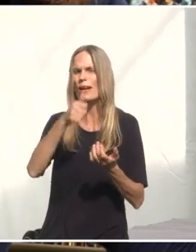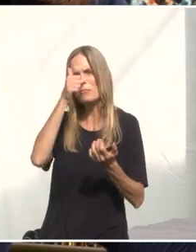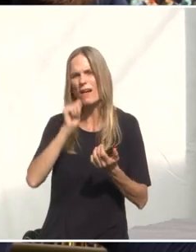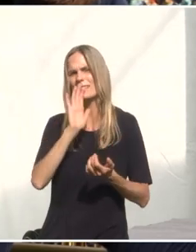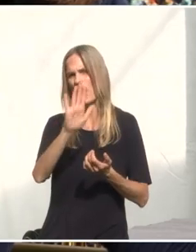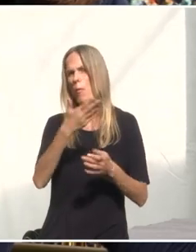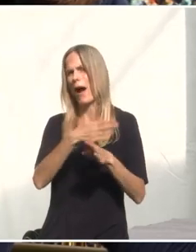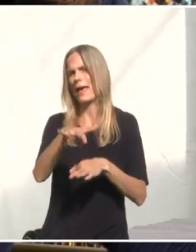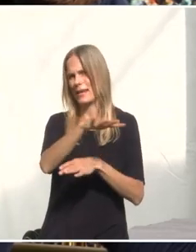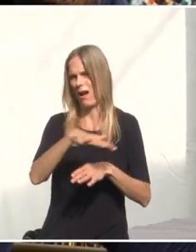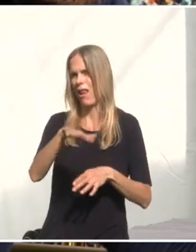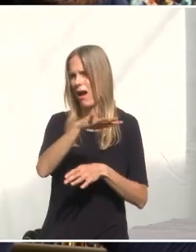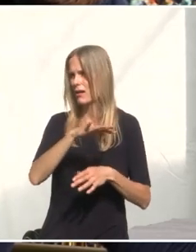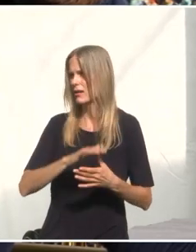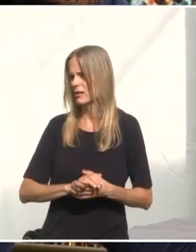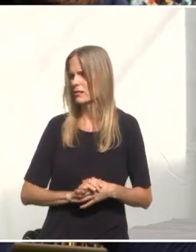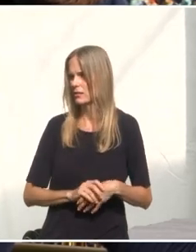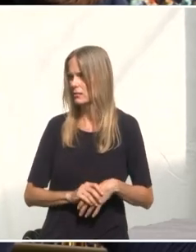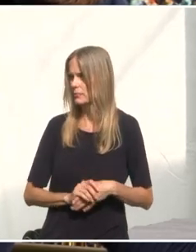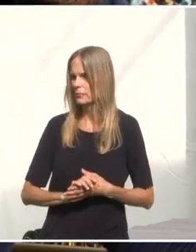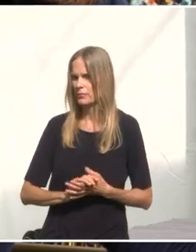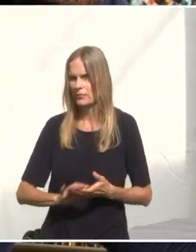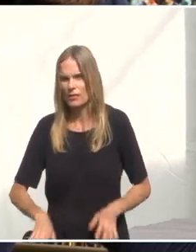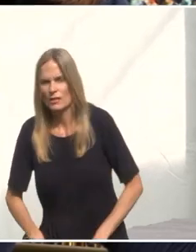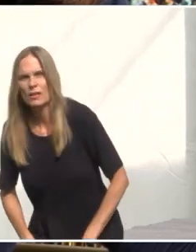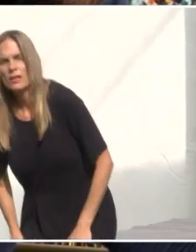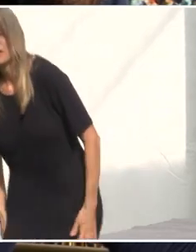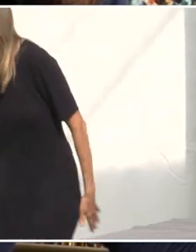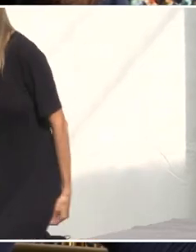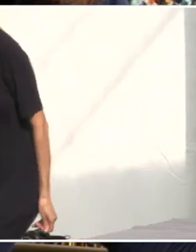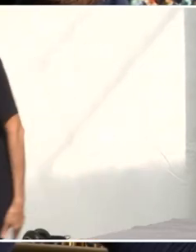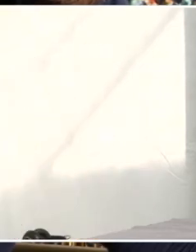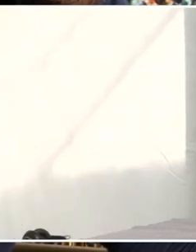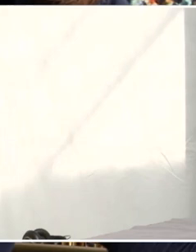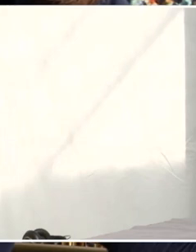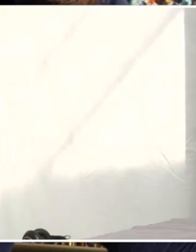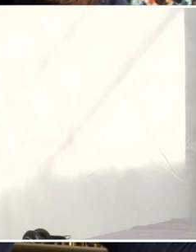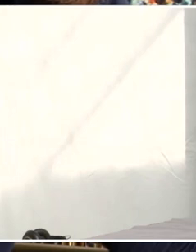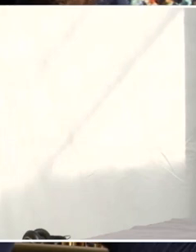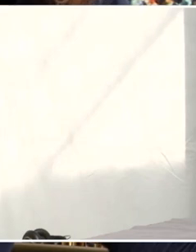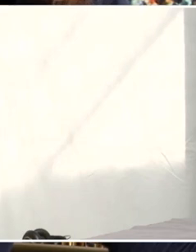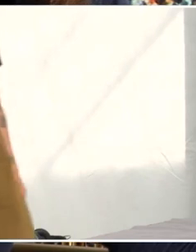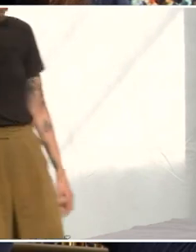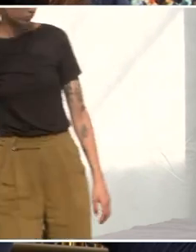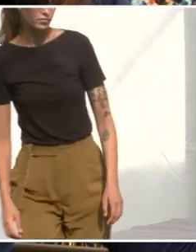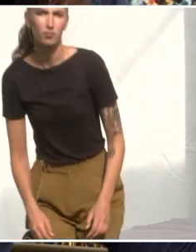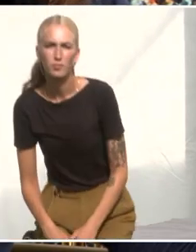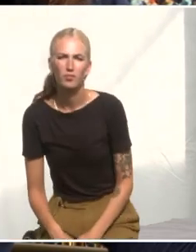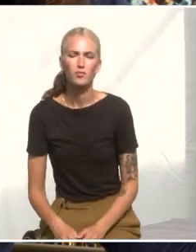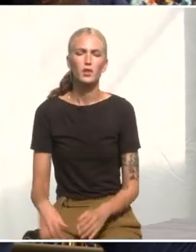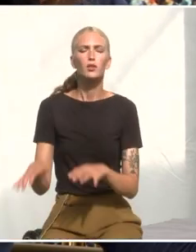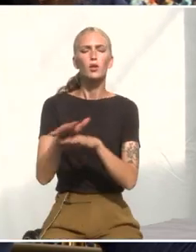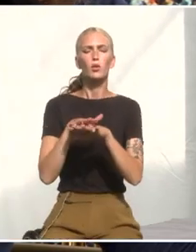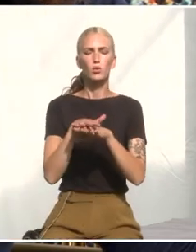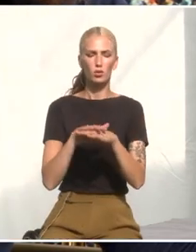female arena. And I think that is a societal and structural problem we have to do something with. I think they have to do